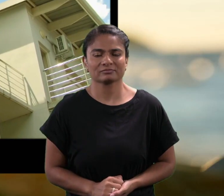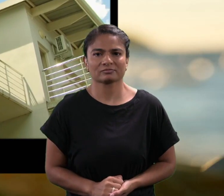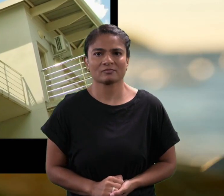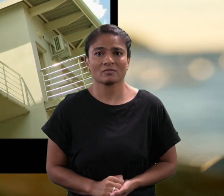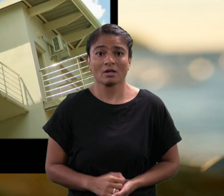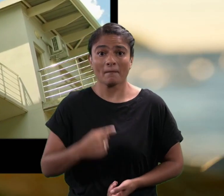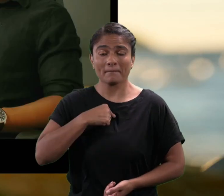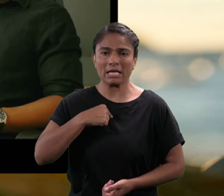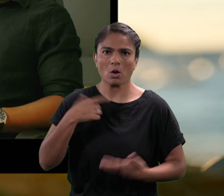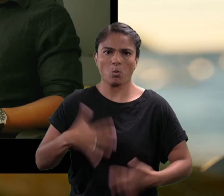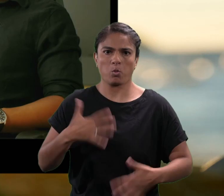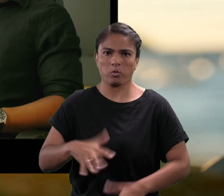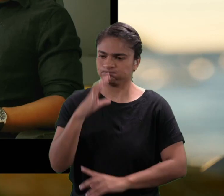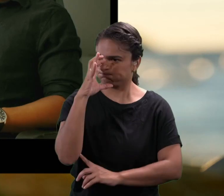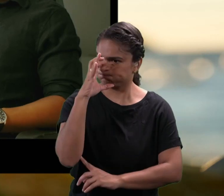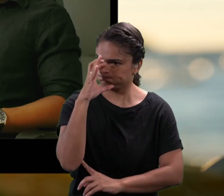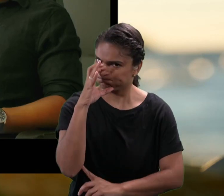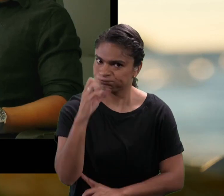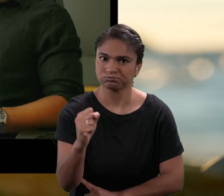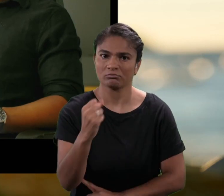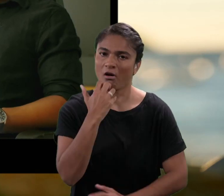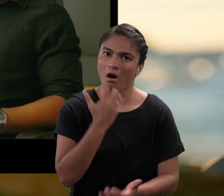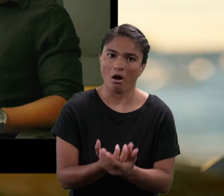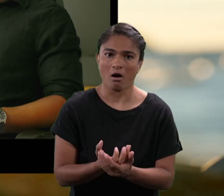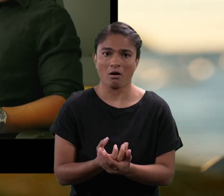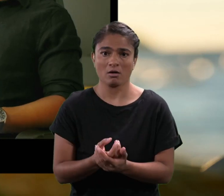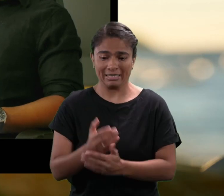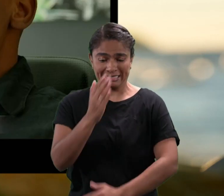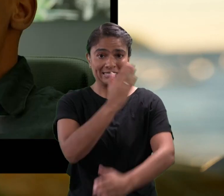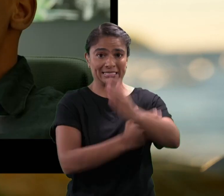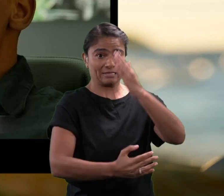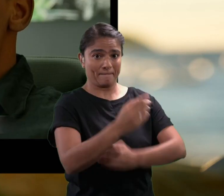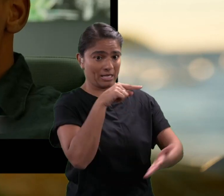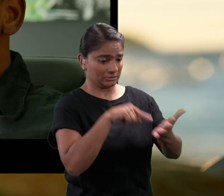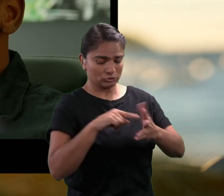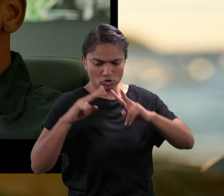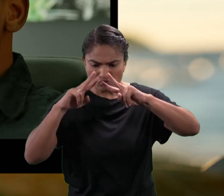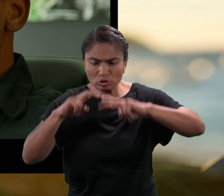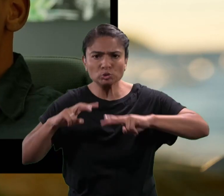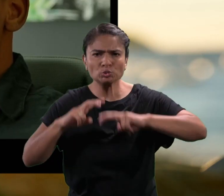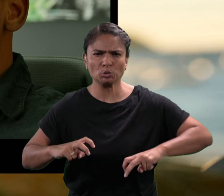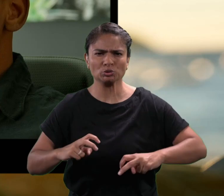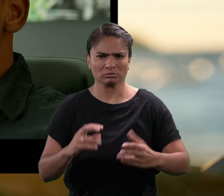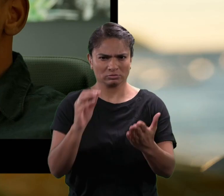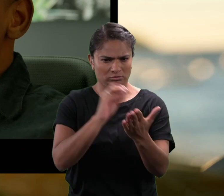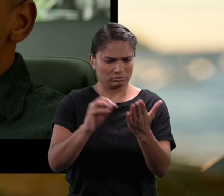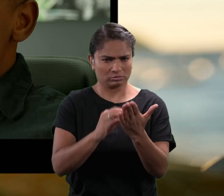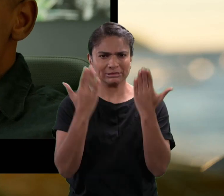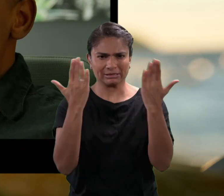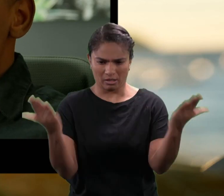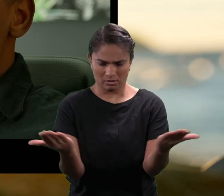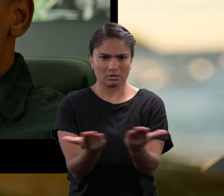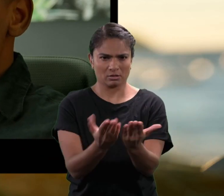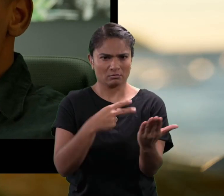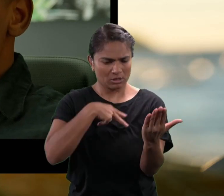The reason I was very much fascinated with the disability and sexuality research or